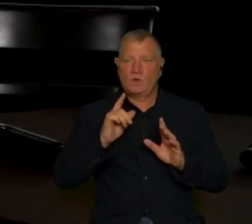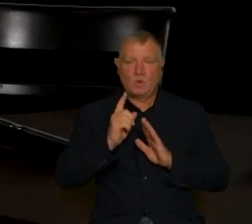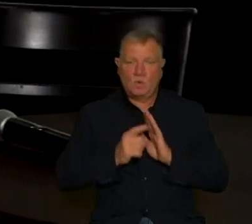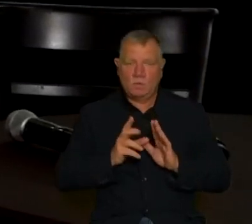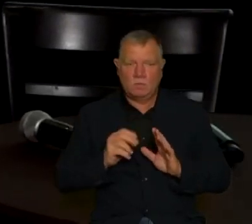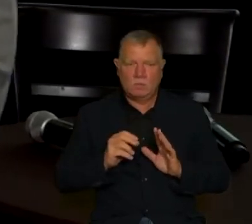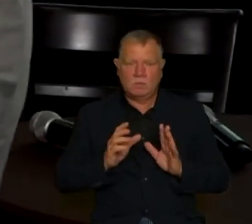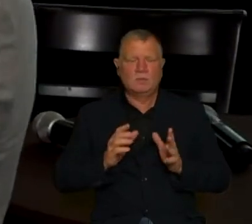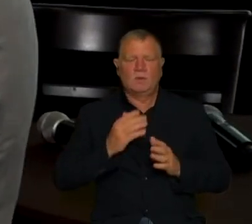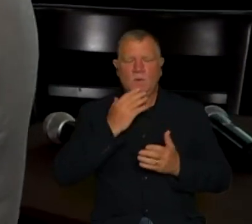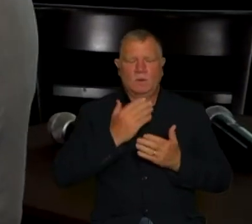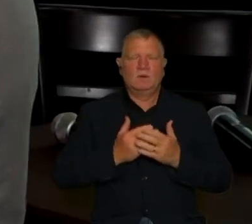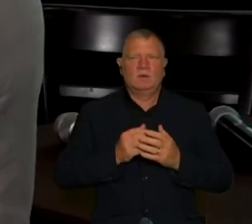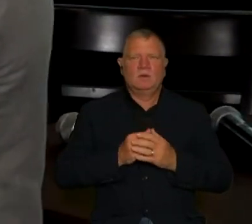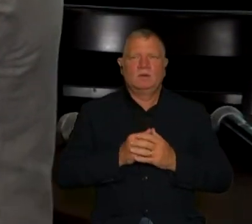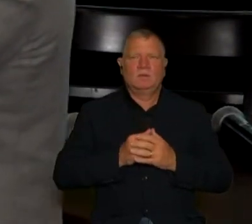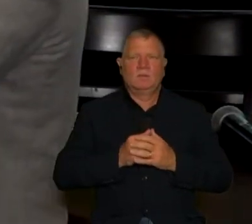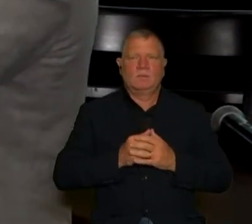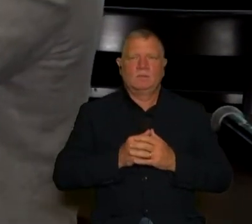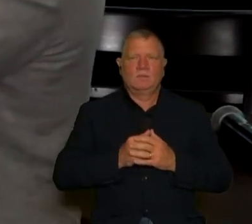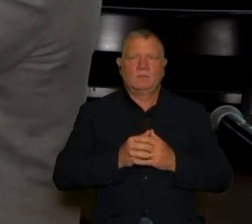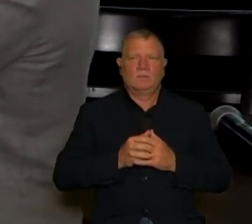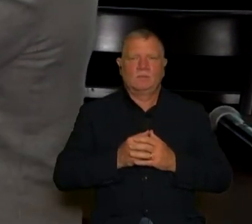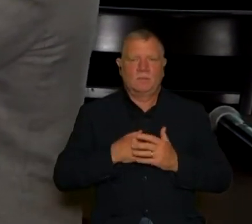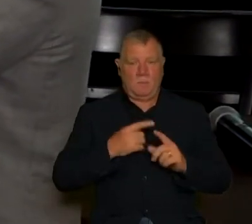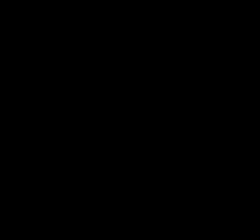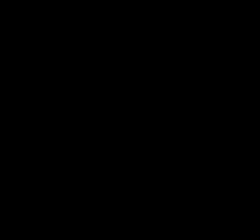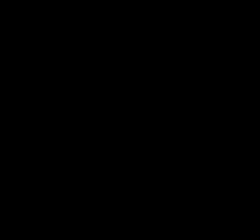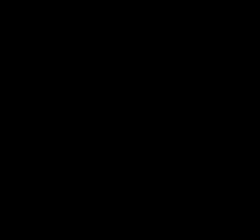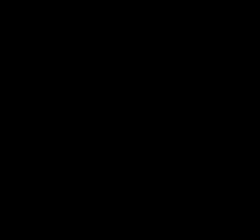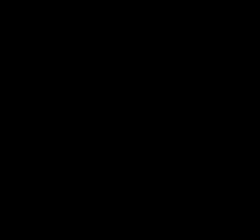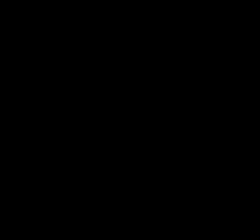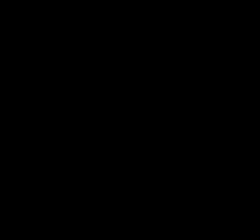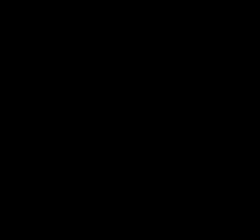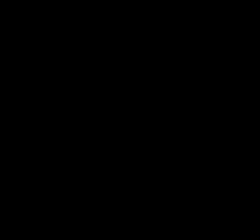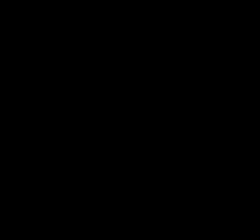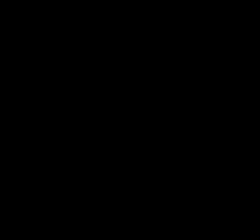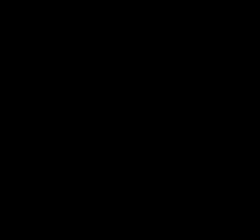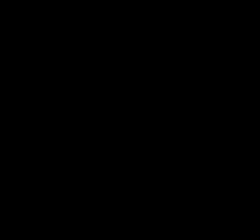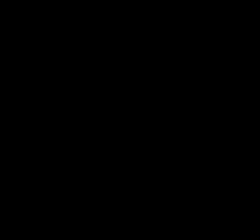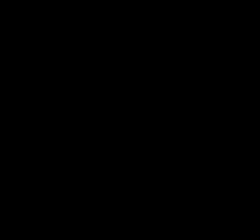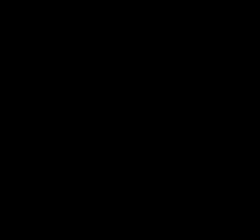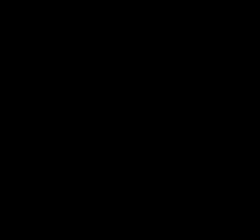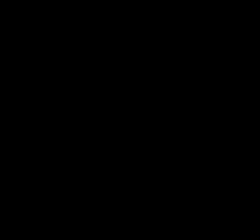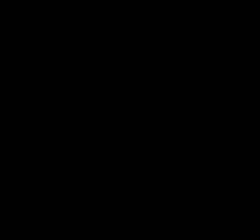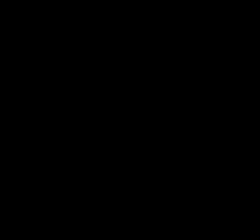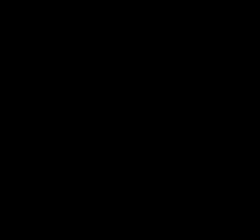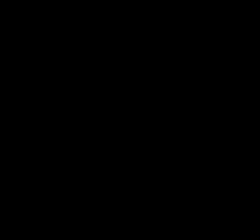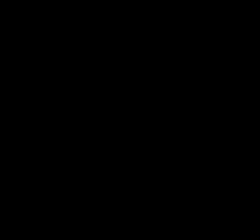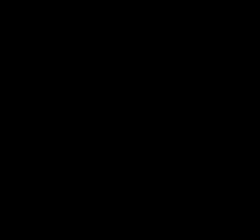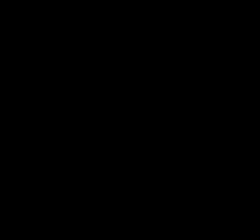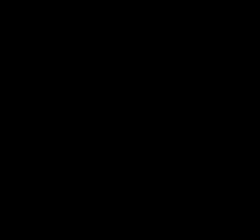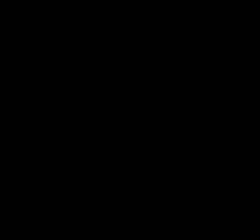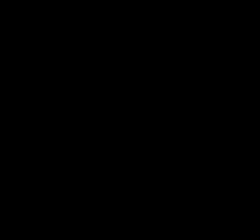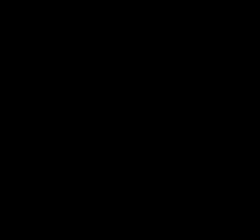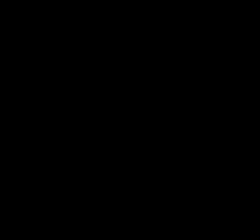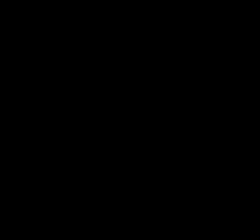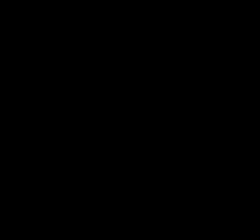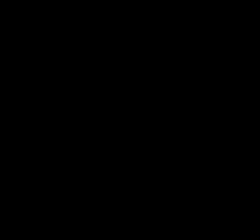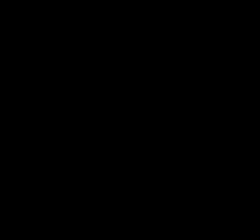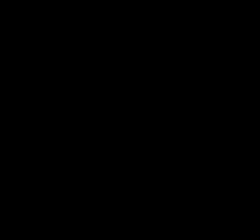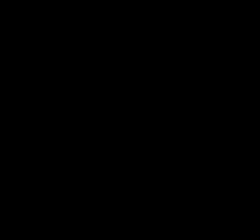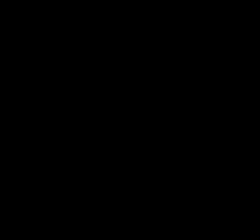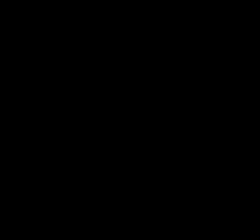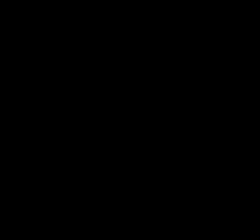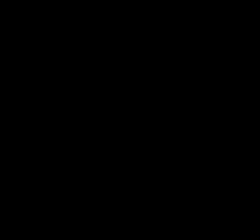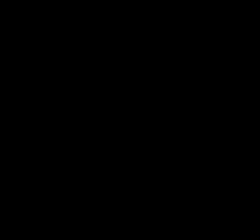it wasn't an hour, right? That was the goal. So now I want to switch to English